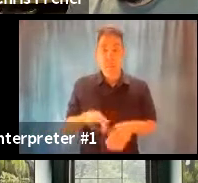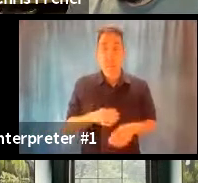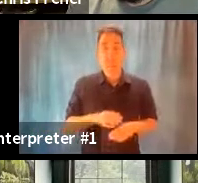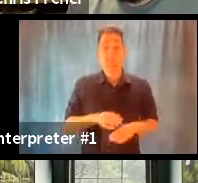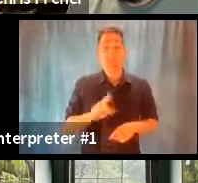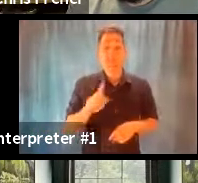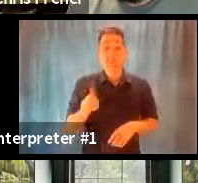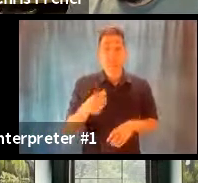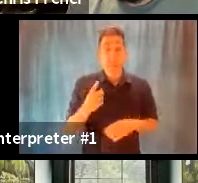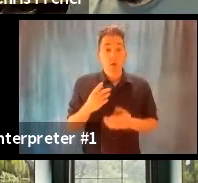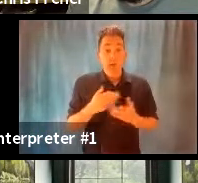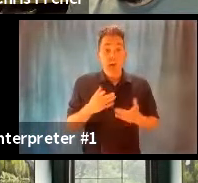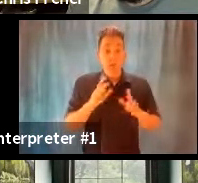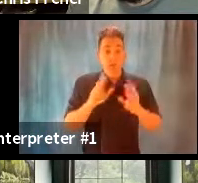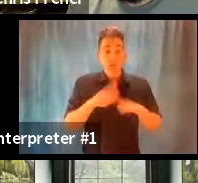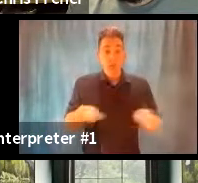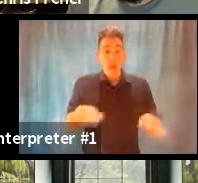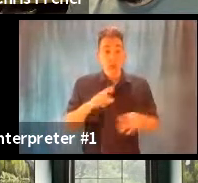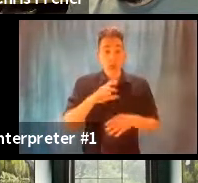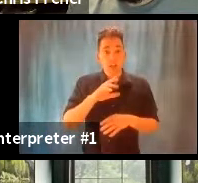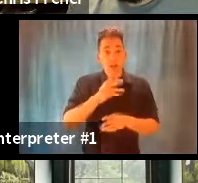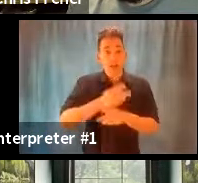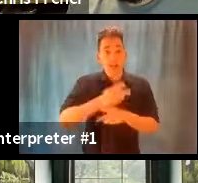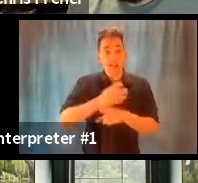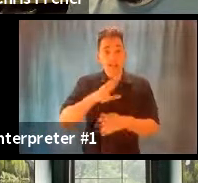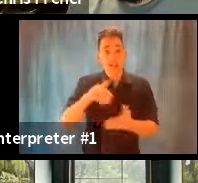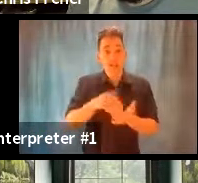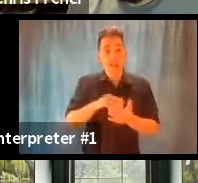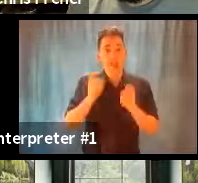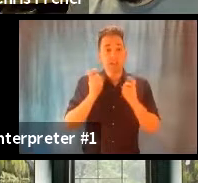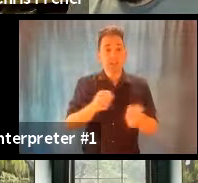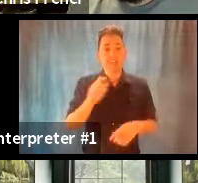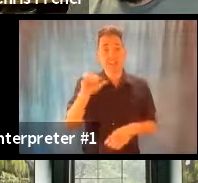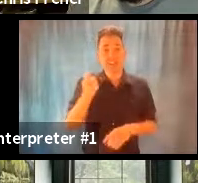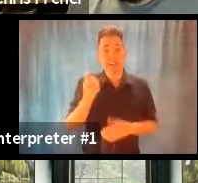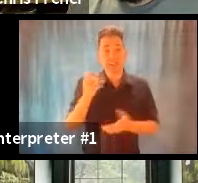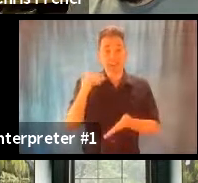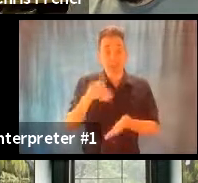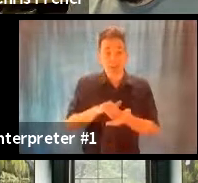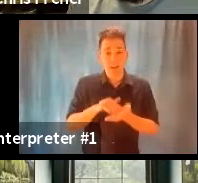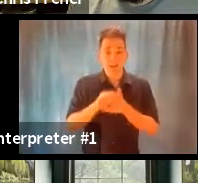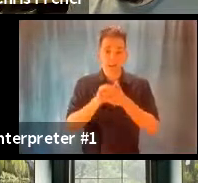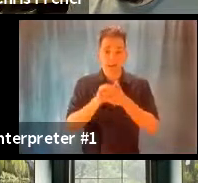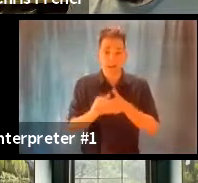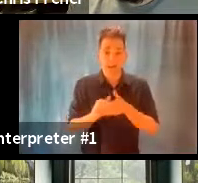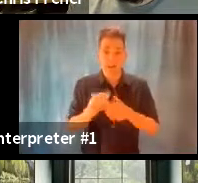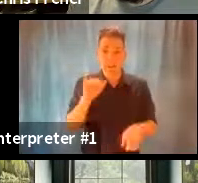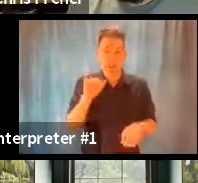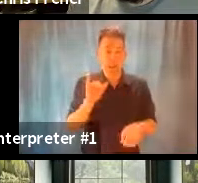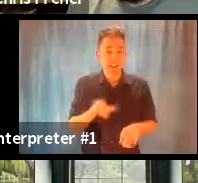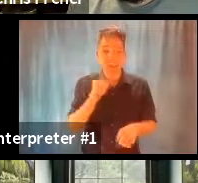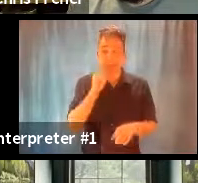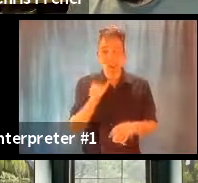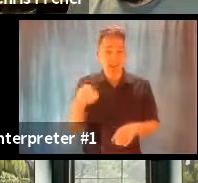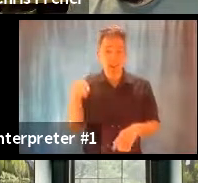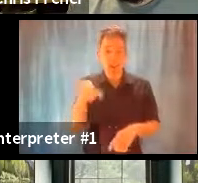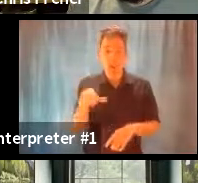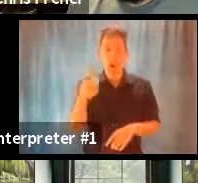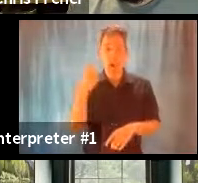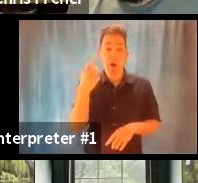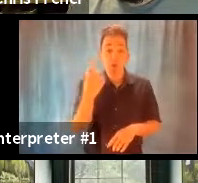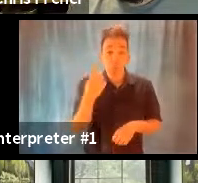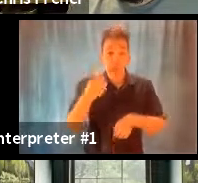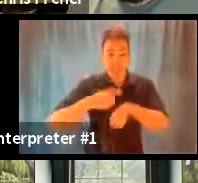$10,000. That does not cover one payroll. And I'm being honest and truthful.